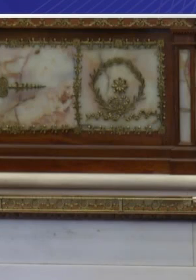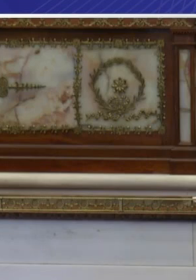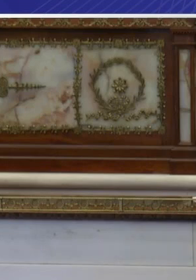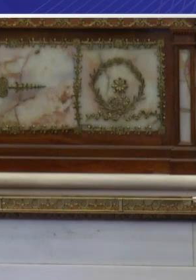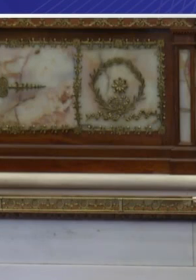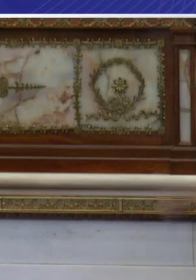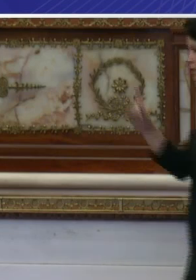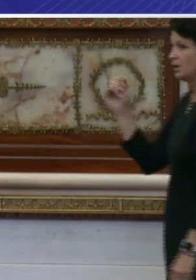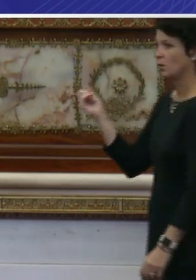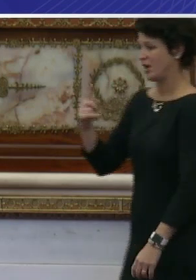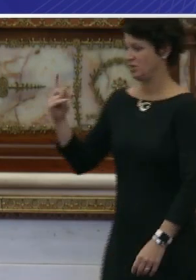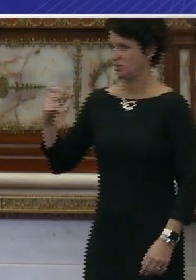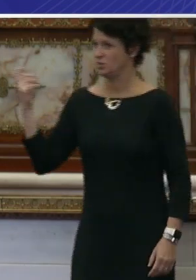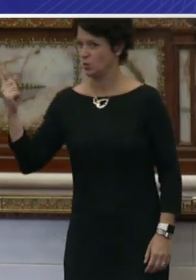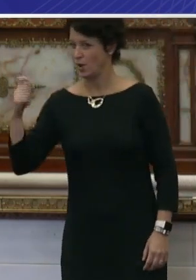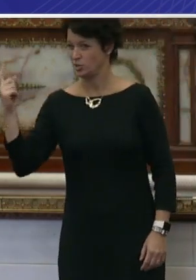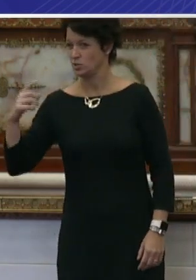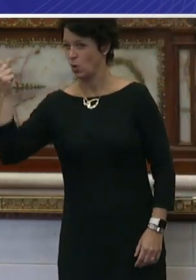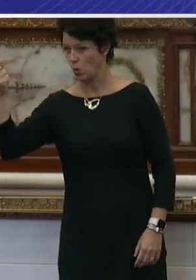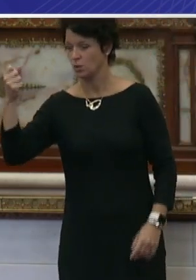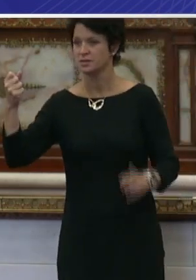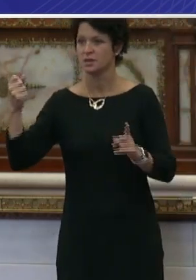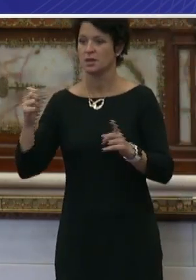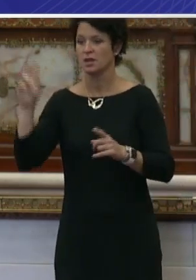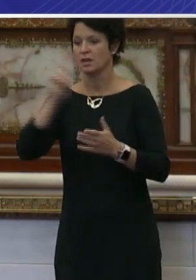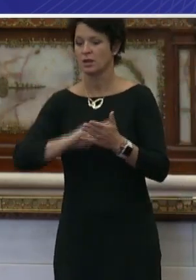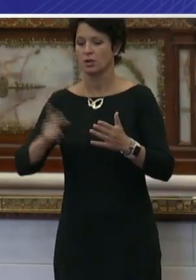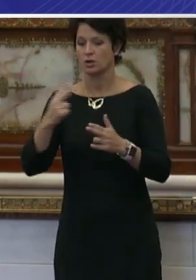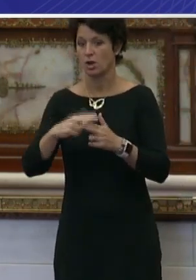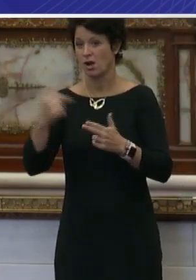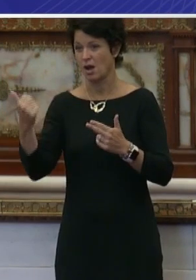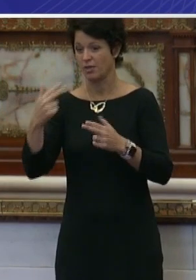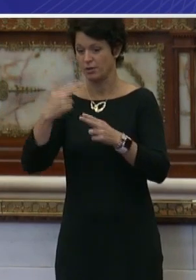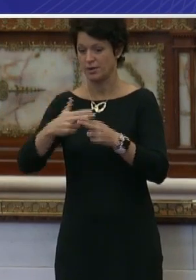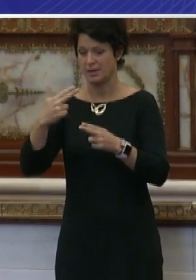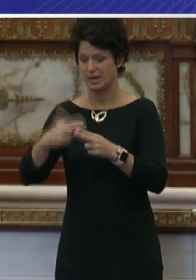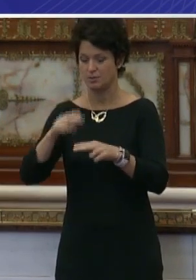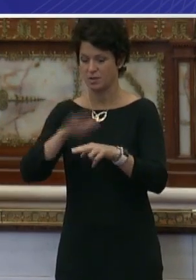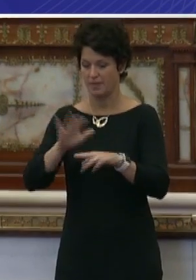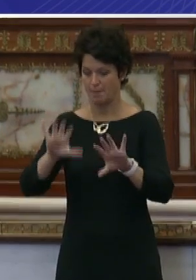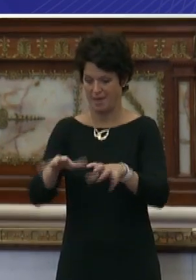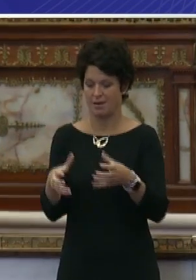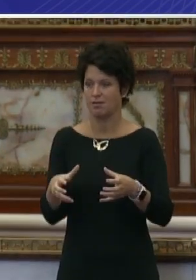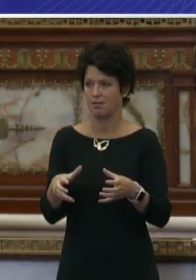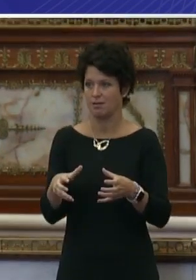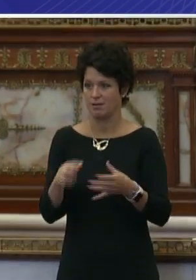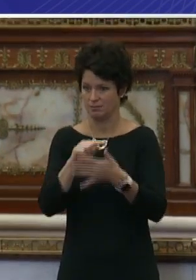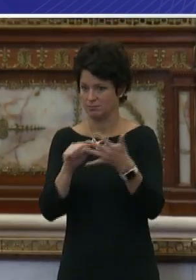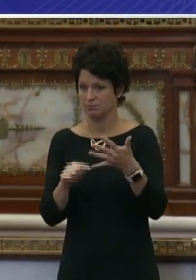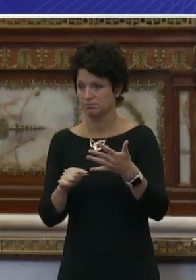hold questions to the end. If the clerk could call if there is anyone else left on the